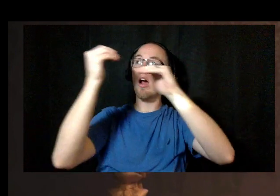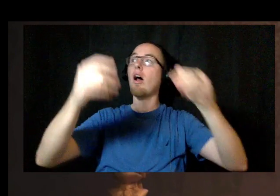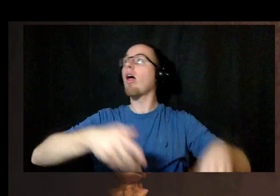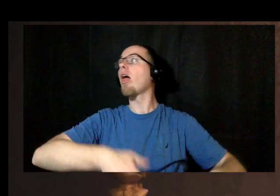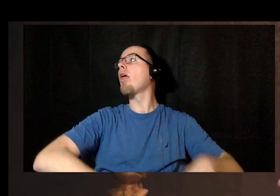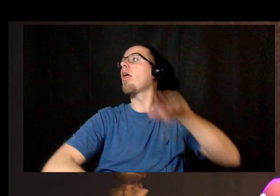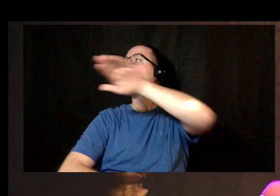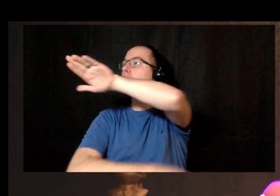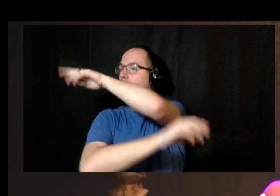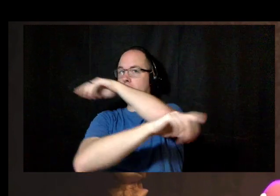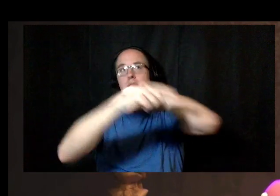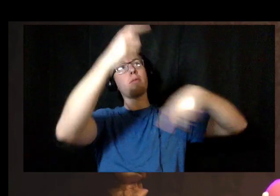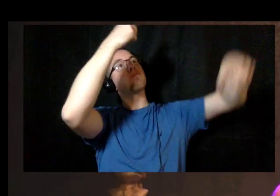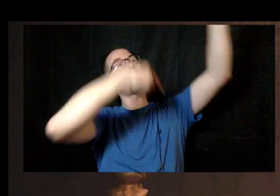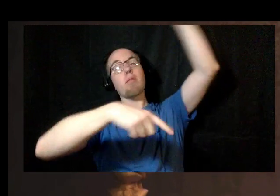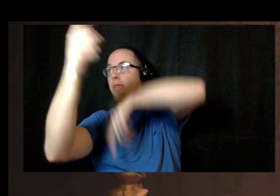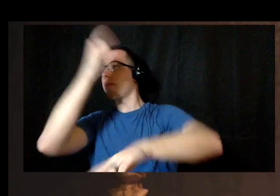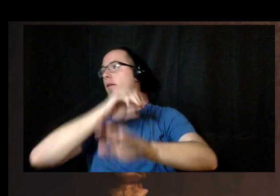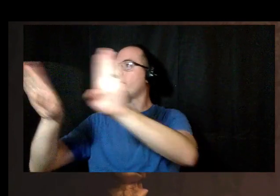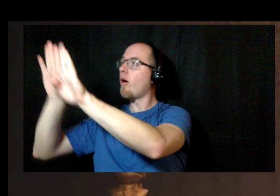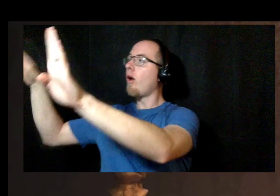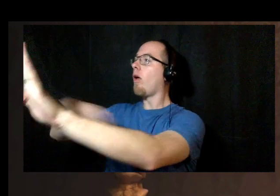the stairs. I'm like,